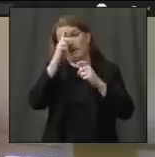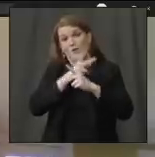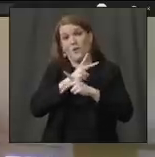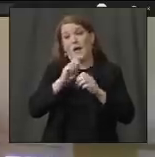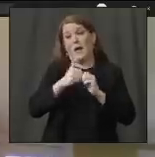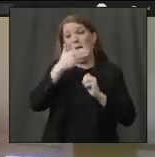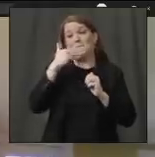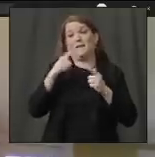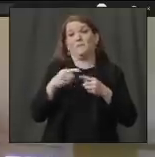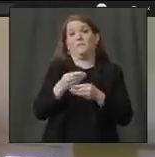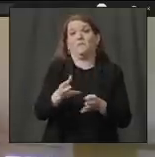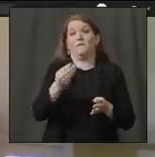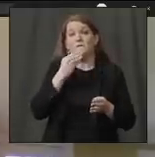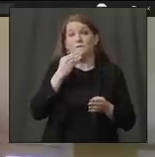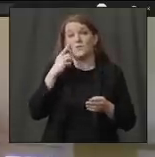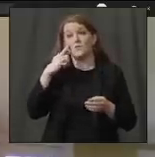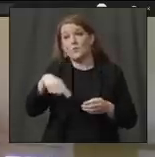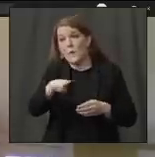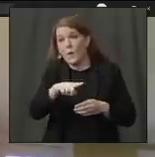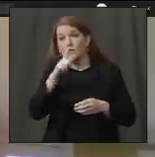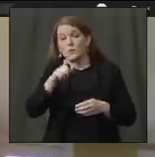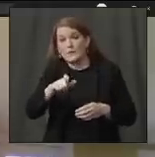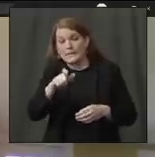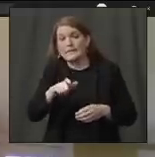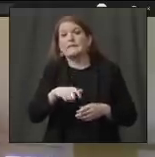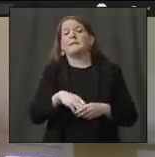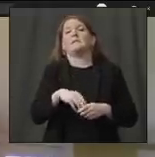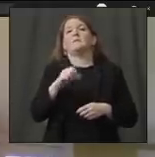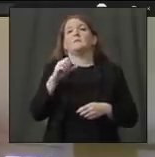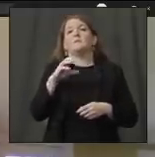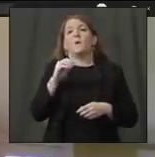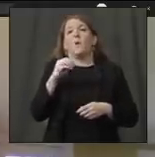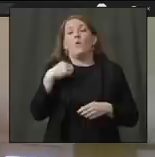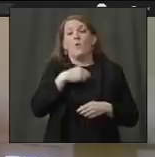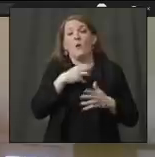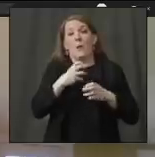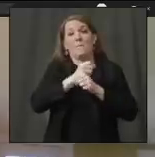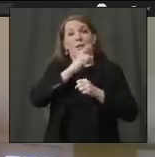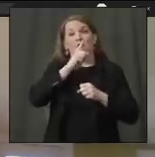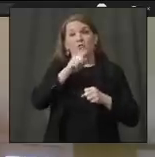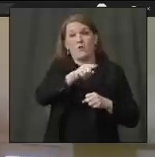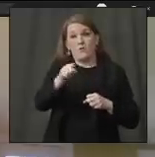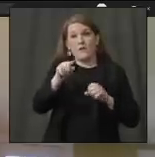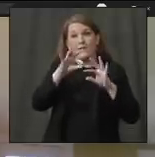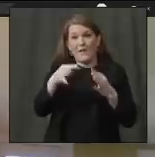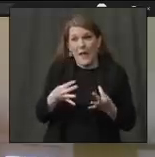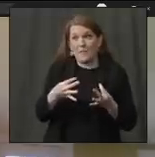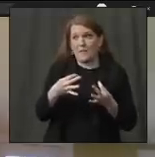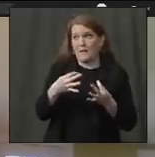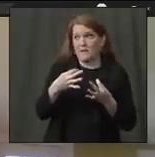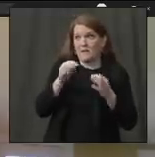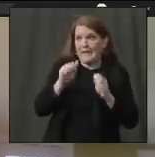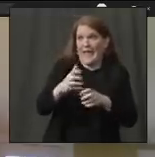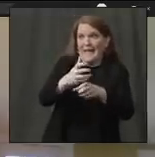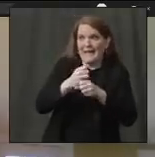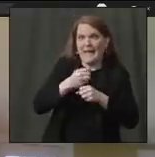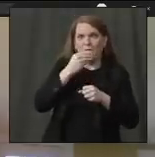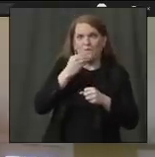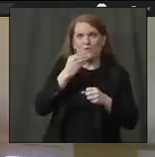into the recovery seamlessly and make sure that that families have the access that they need, that we're giving outlets